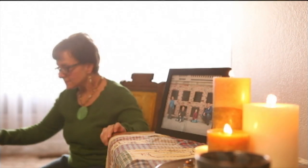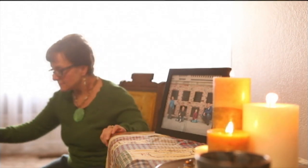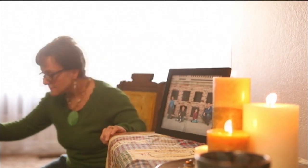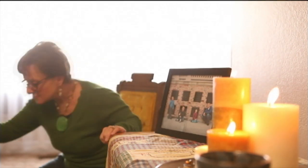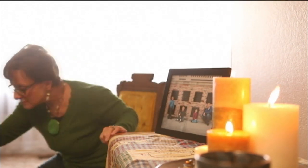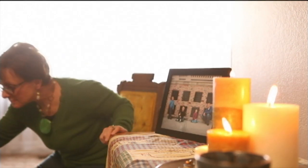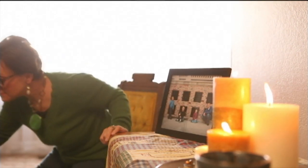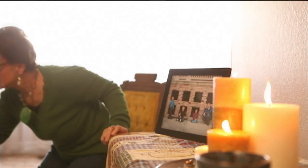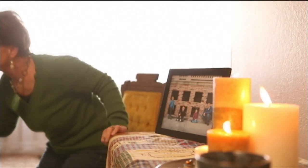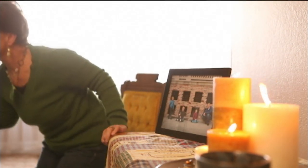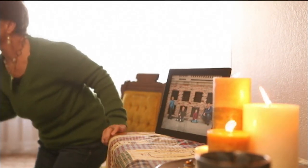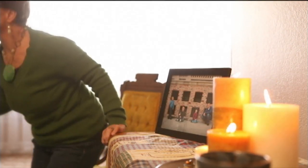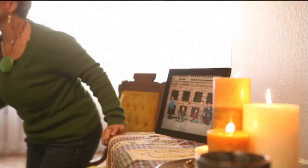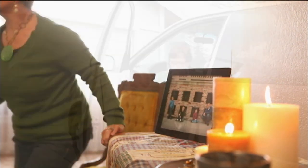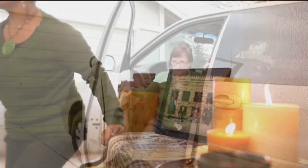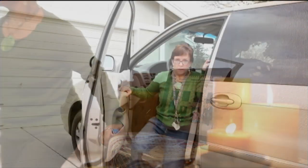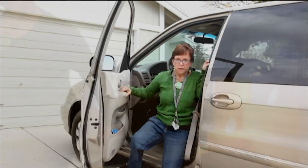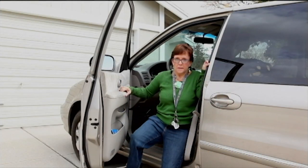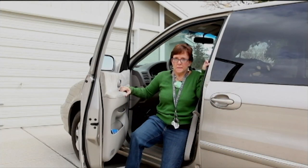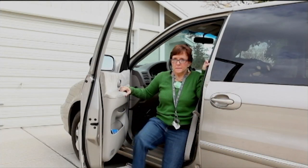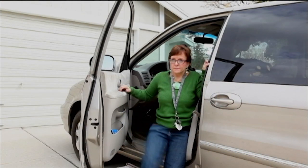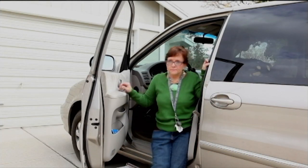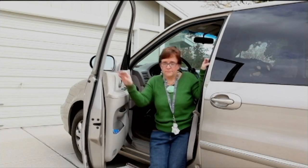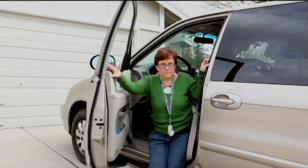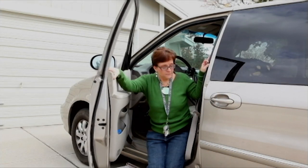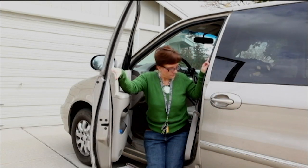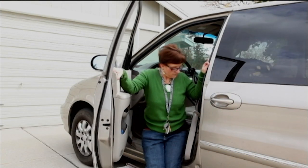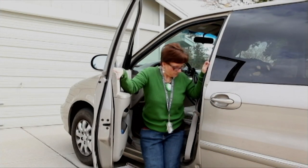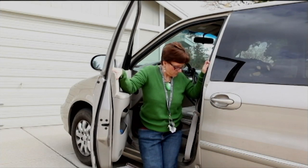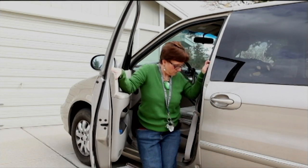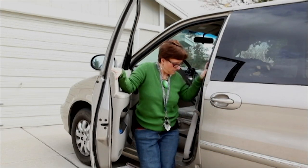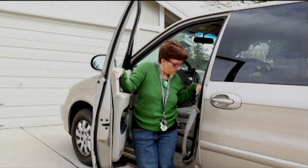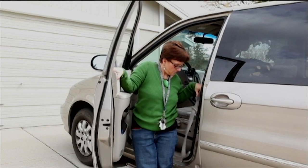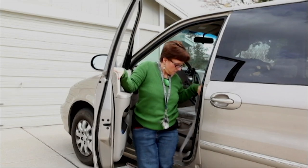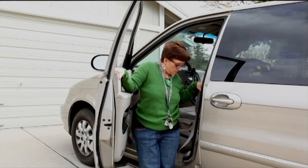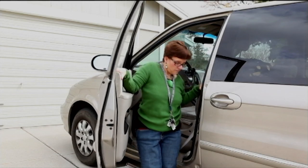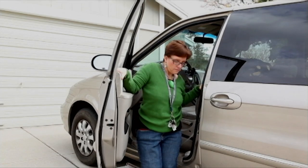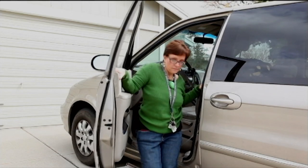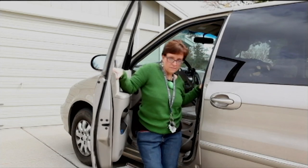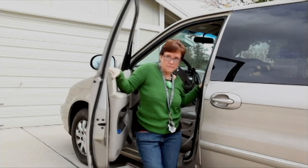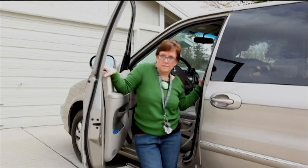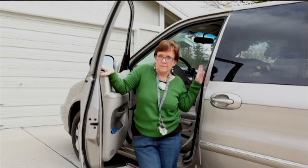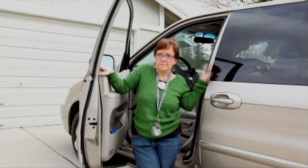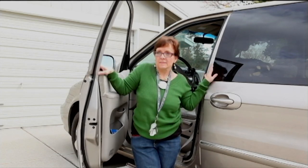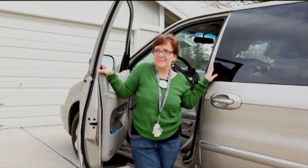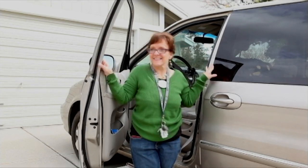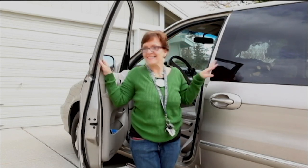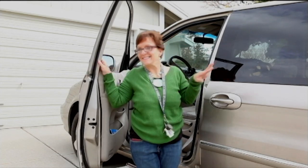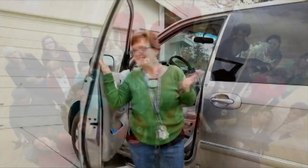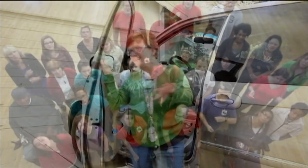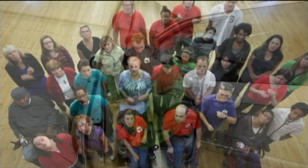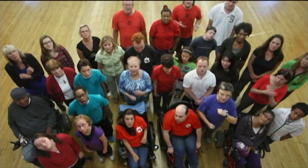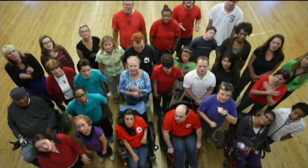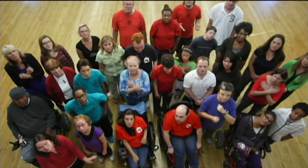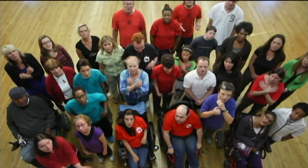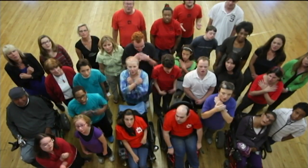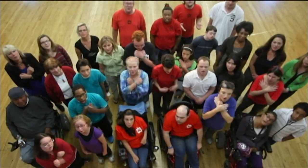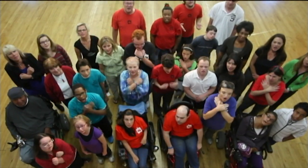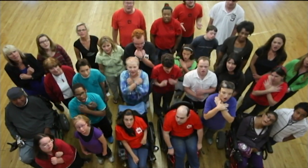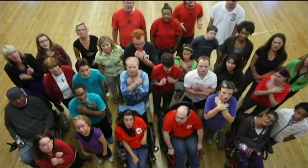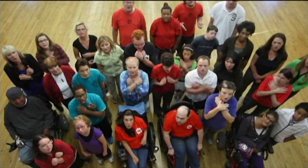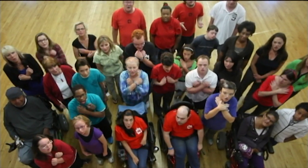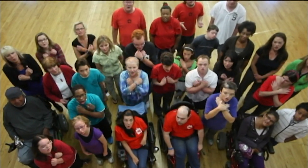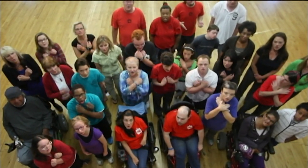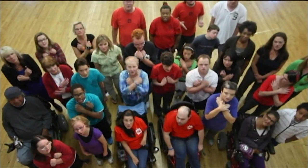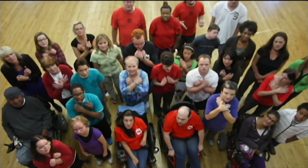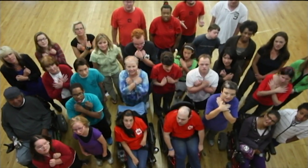anything with the candles we light. Start miraculous things. People,